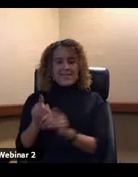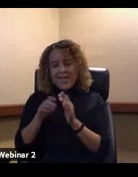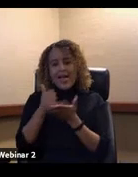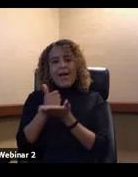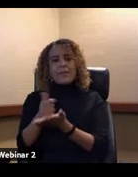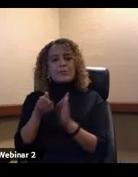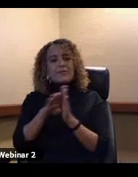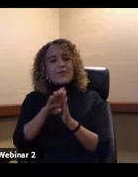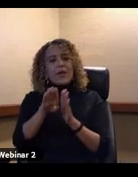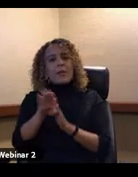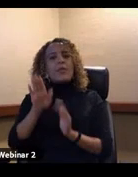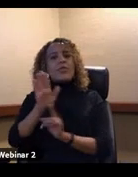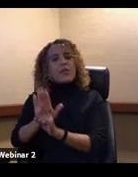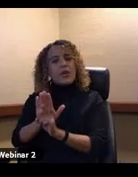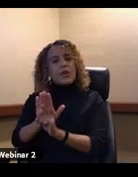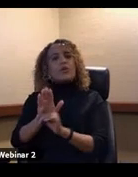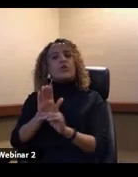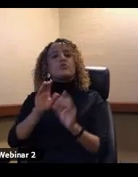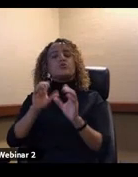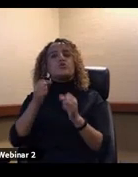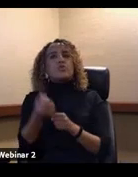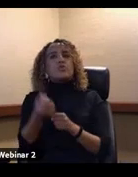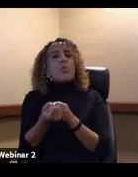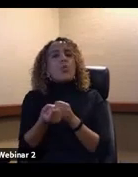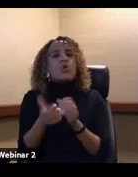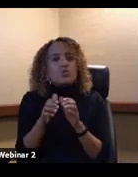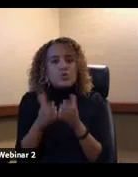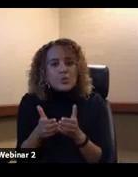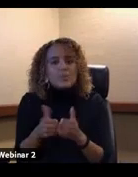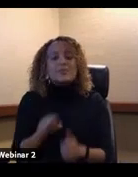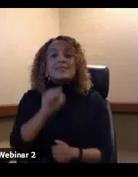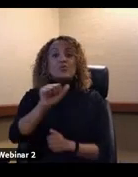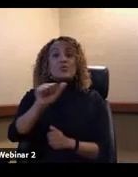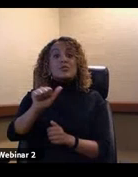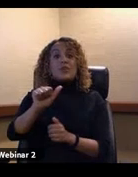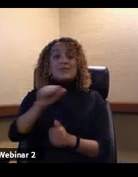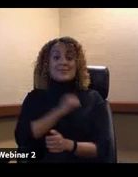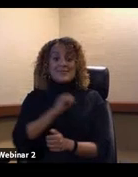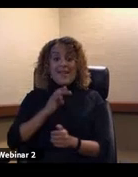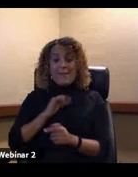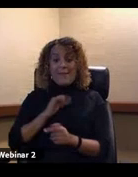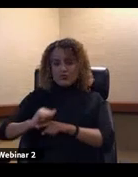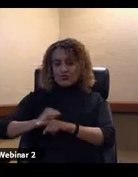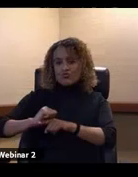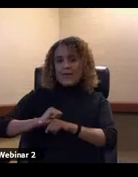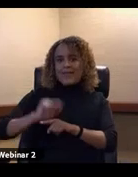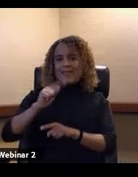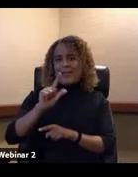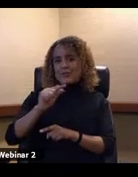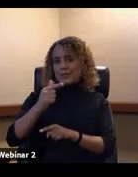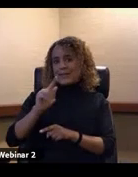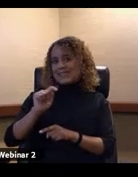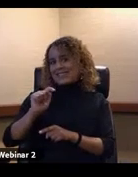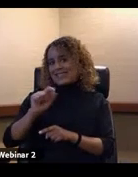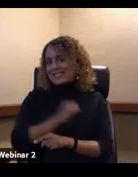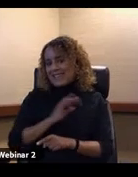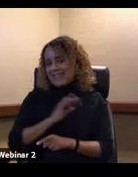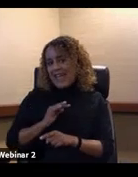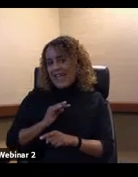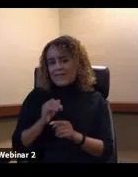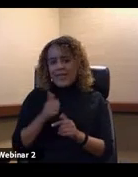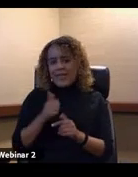develop their own sexual assault support groups. The sexual assault center staff trained the LGBT center staff.